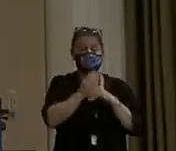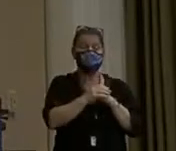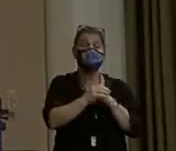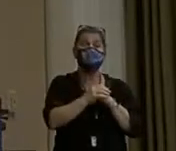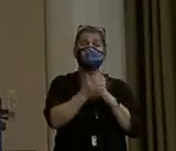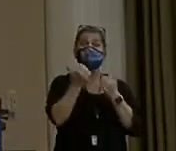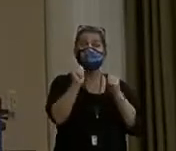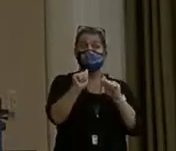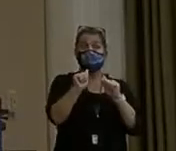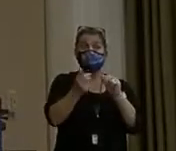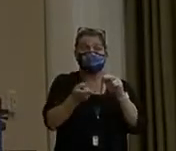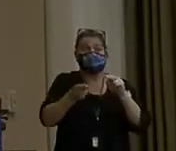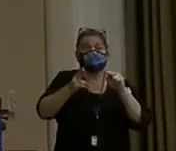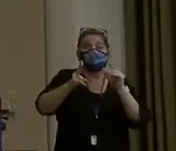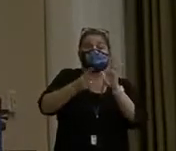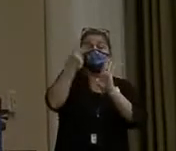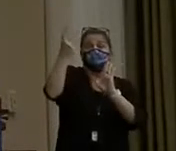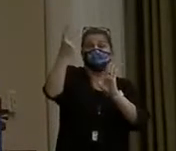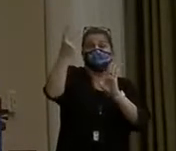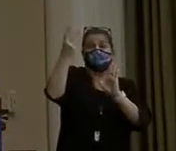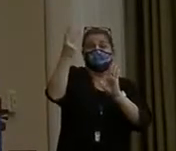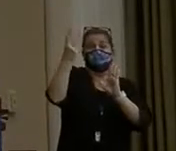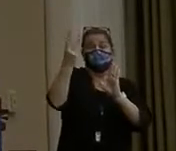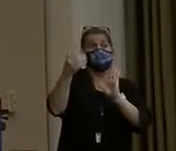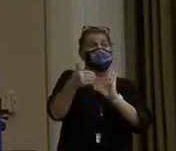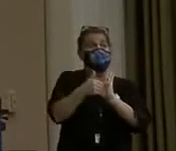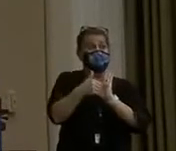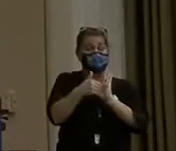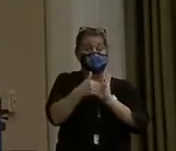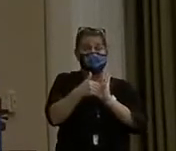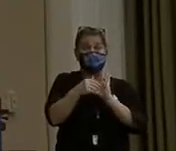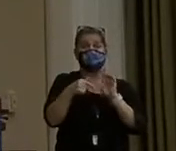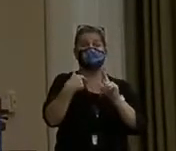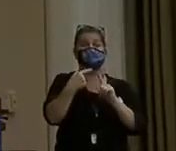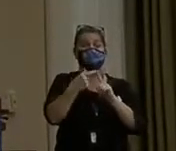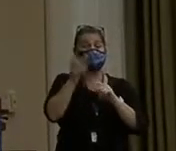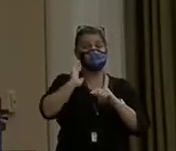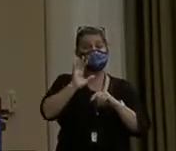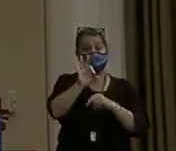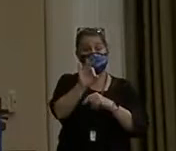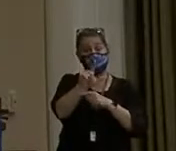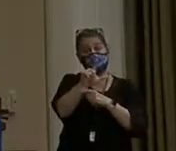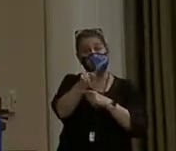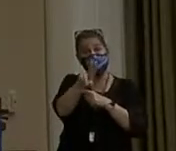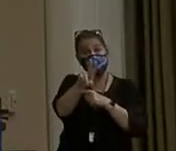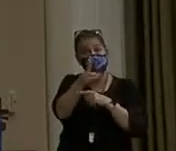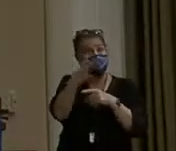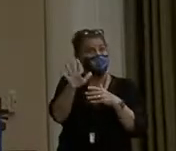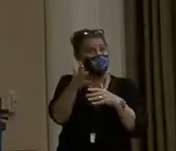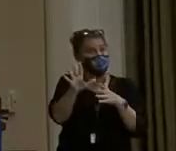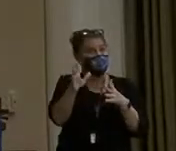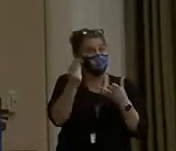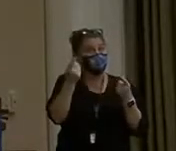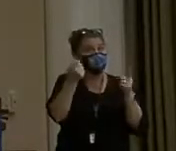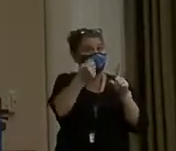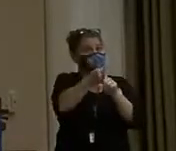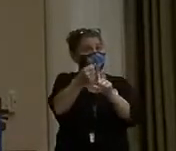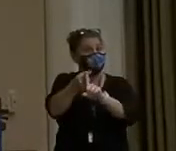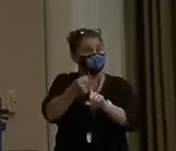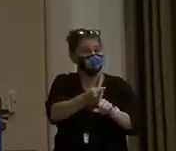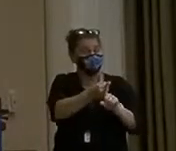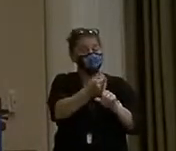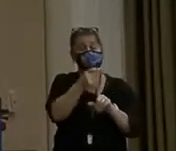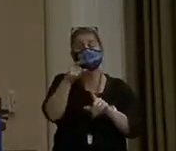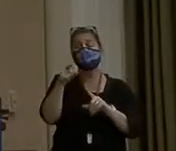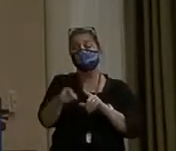by 100%. And again, at a time when the flu epidemic was already with us. The goal was